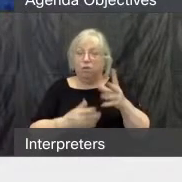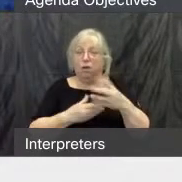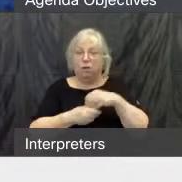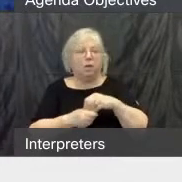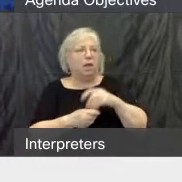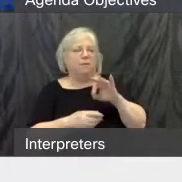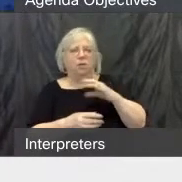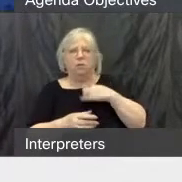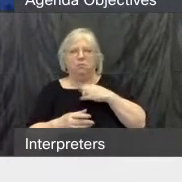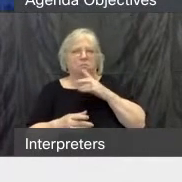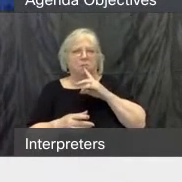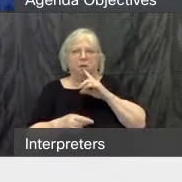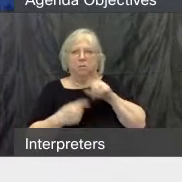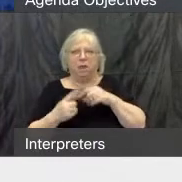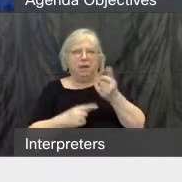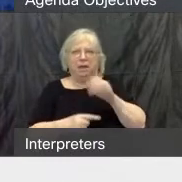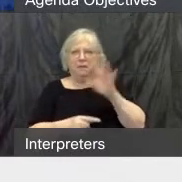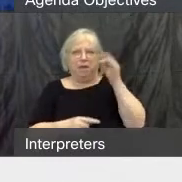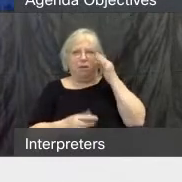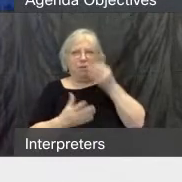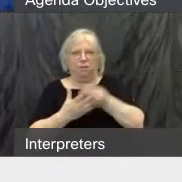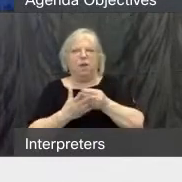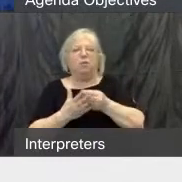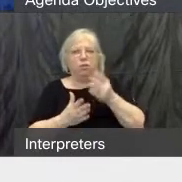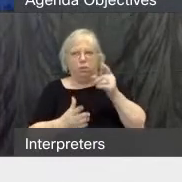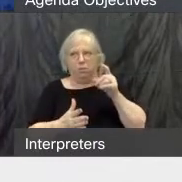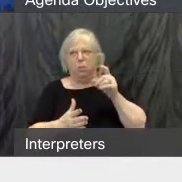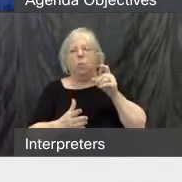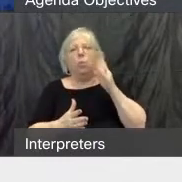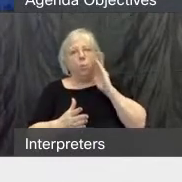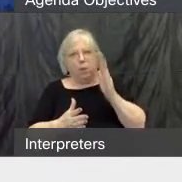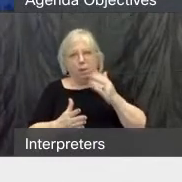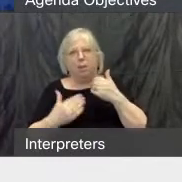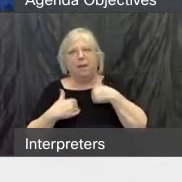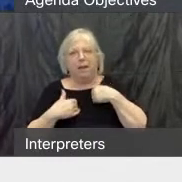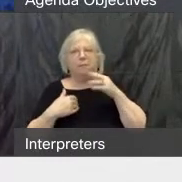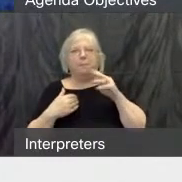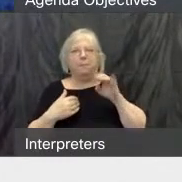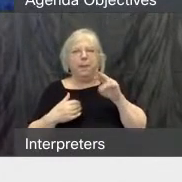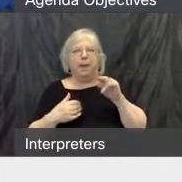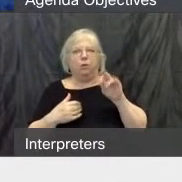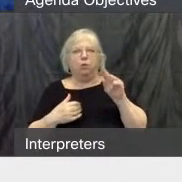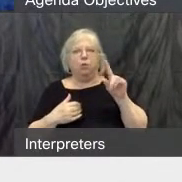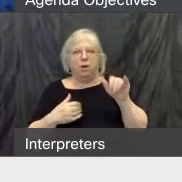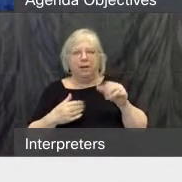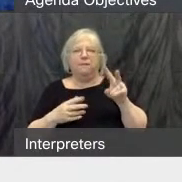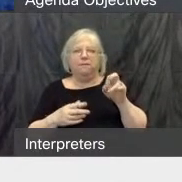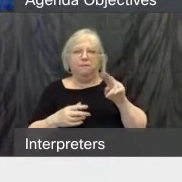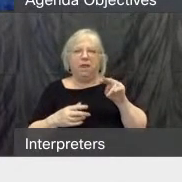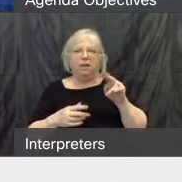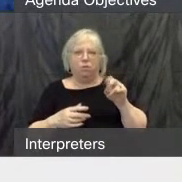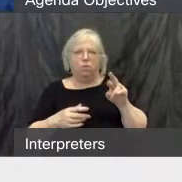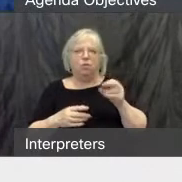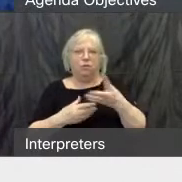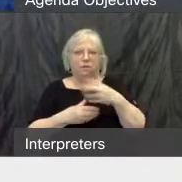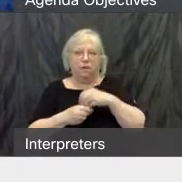kind of federal funds to purchase something, you're going to be having minority vendors involved anyway because they have certain restrictions.